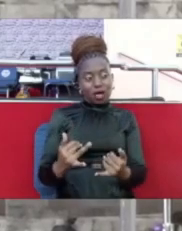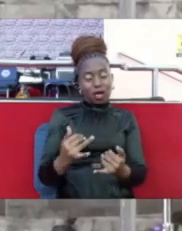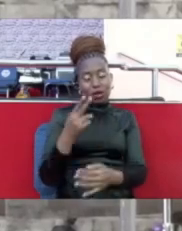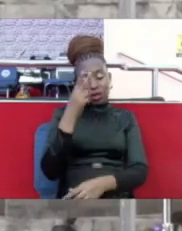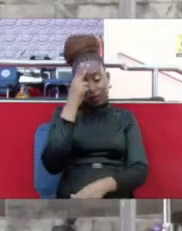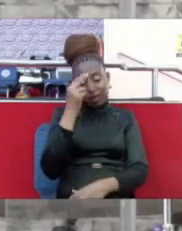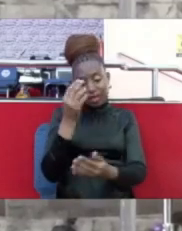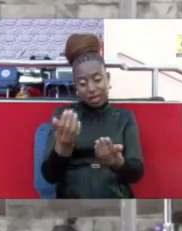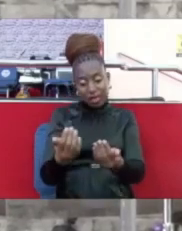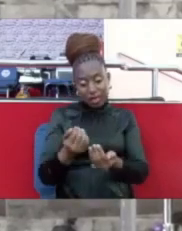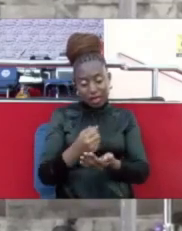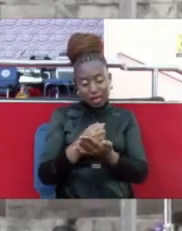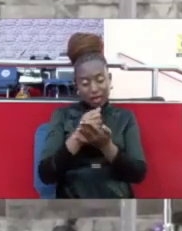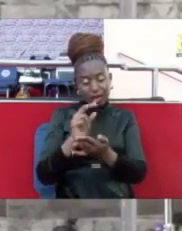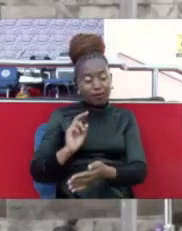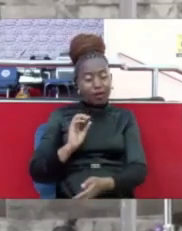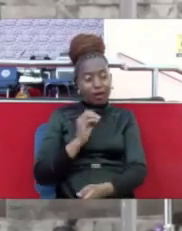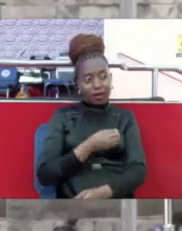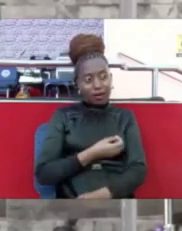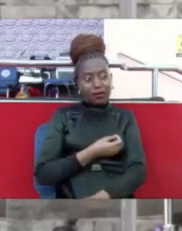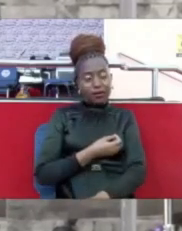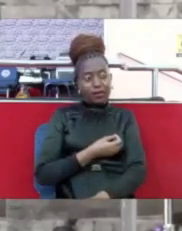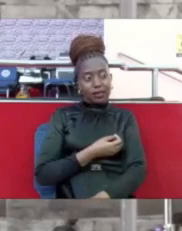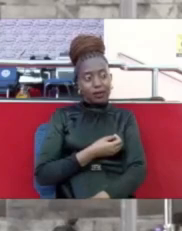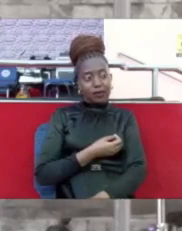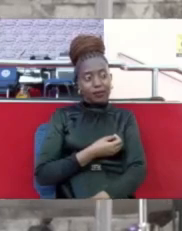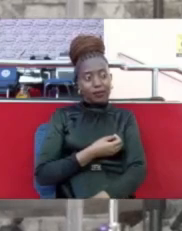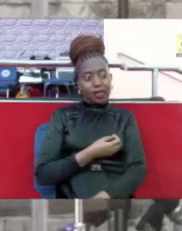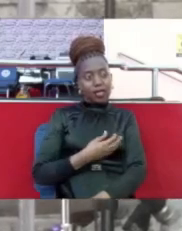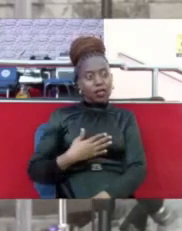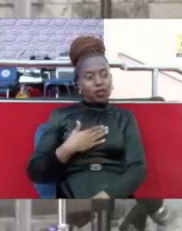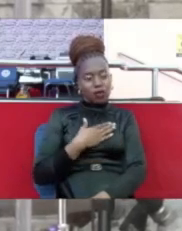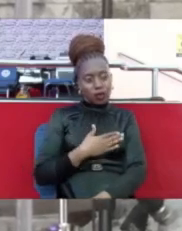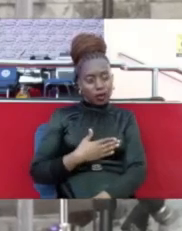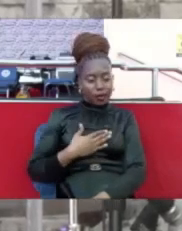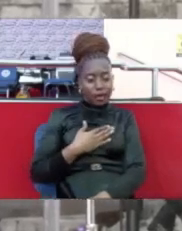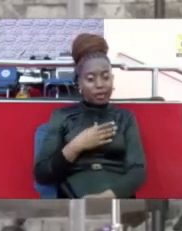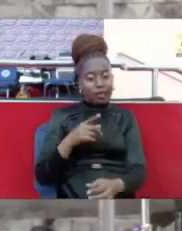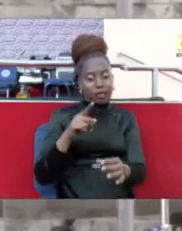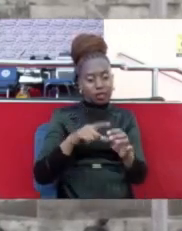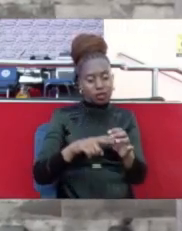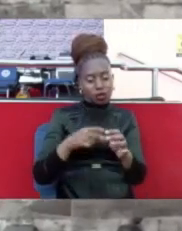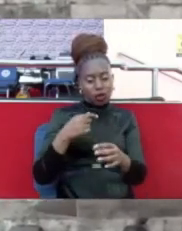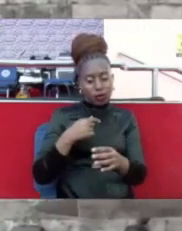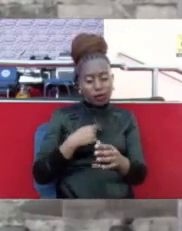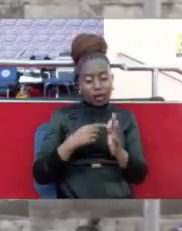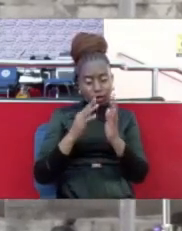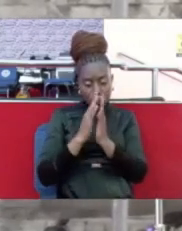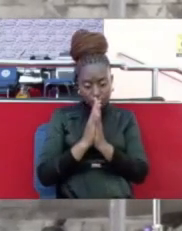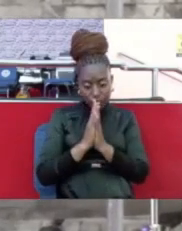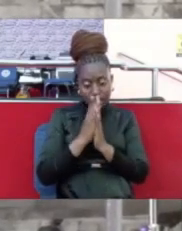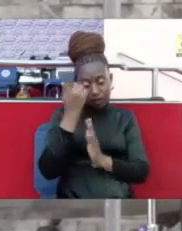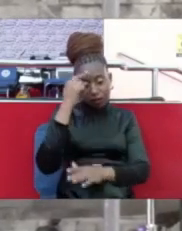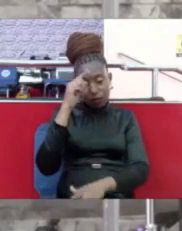basi wanahitaji imani. Now, I didn't ask the last service, would you join with me and let's say a prayer for them? Je, waweza kujiunga nami